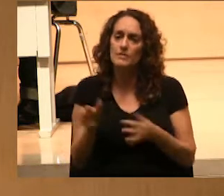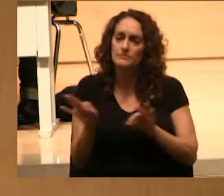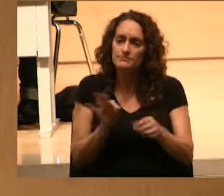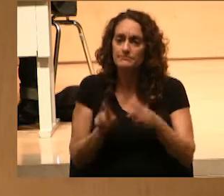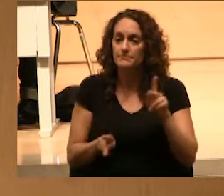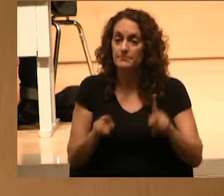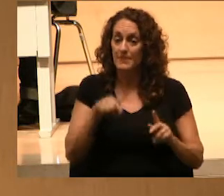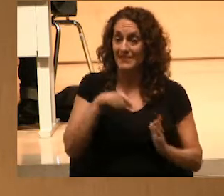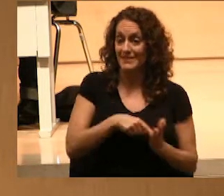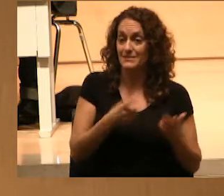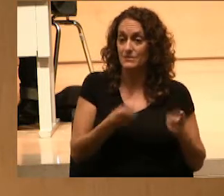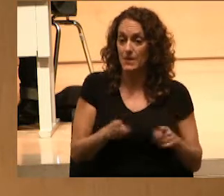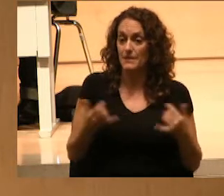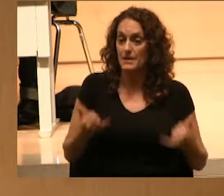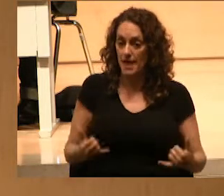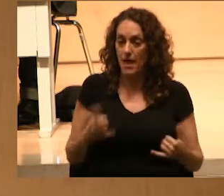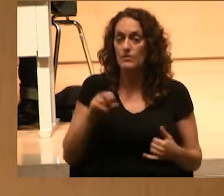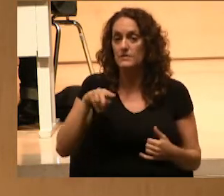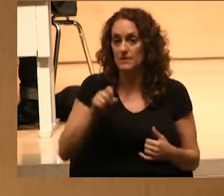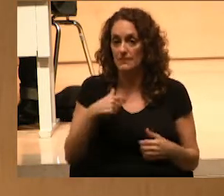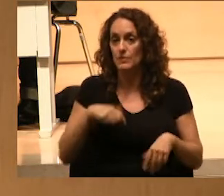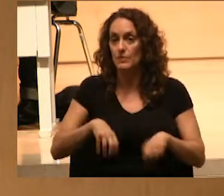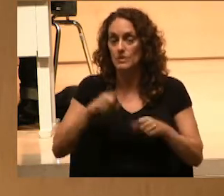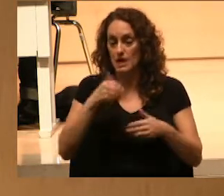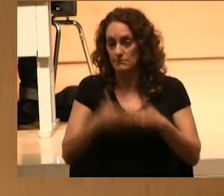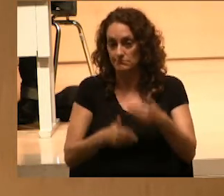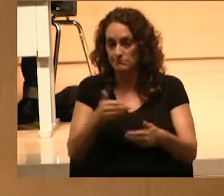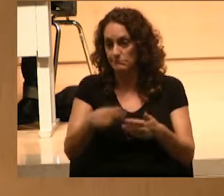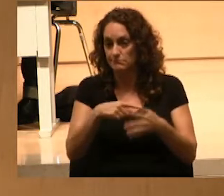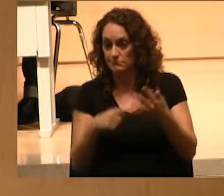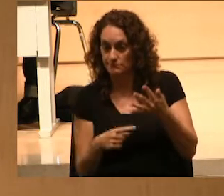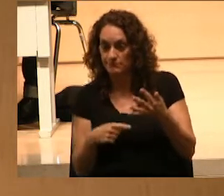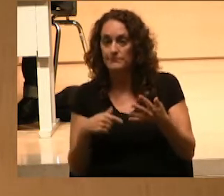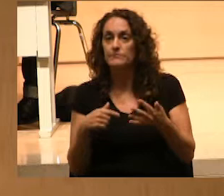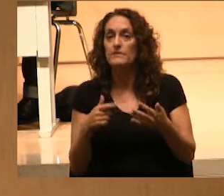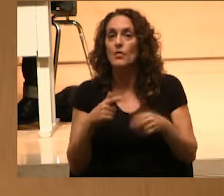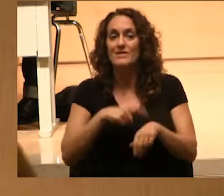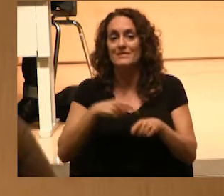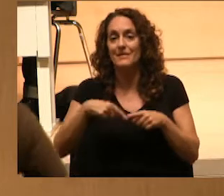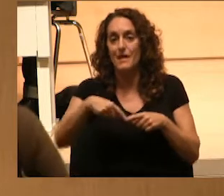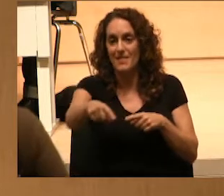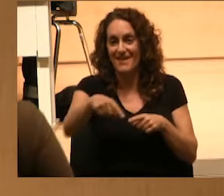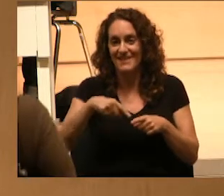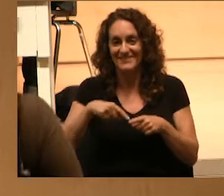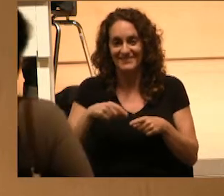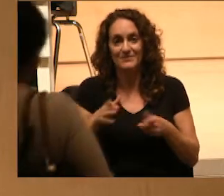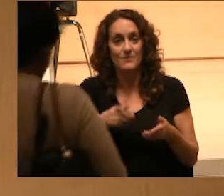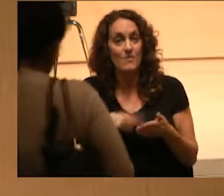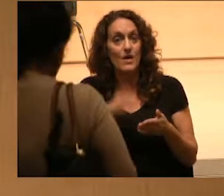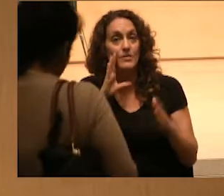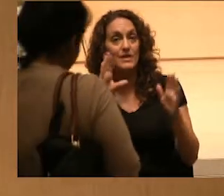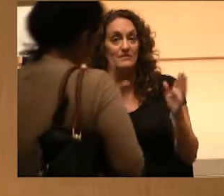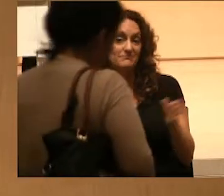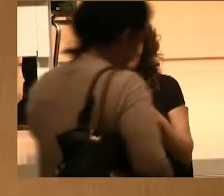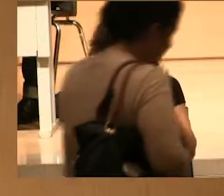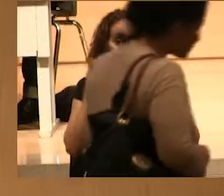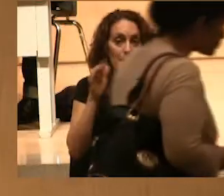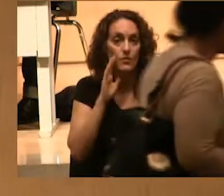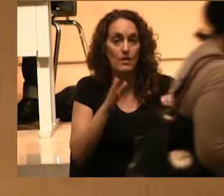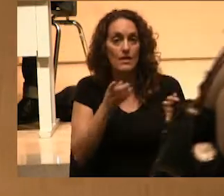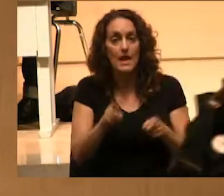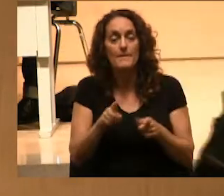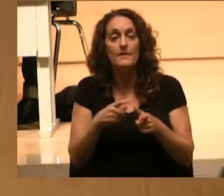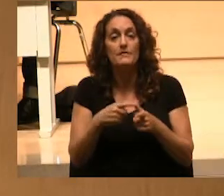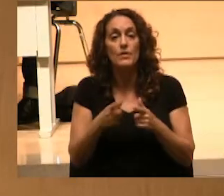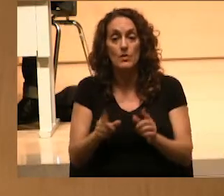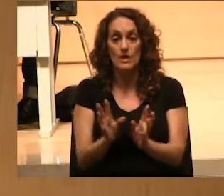here's what's happening, these are the steps we're taking, this is kind of the timeline of what we can look forward to. We can try to reassess and come back and